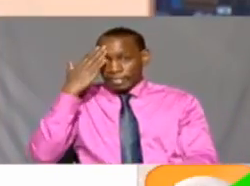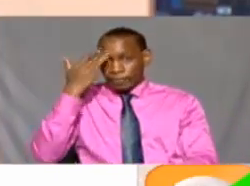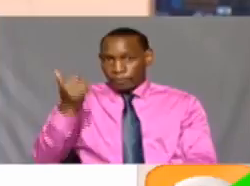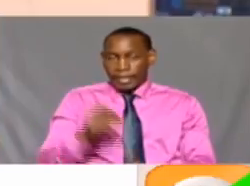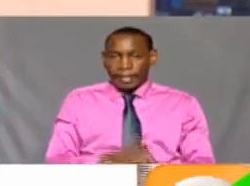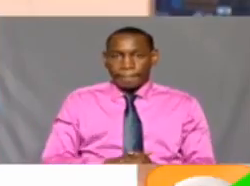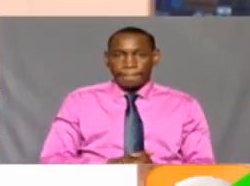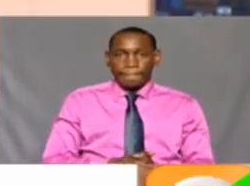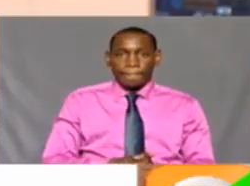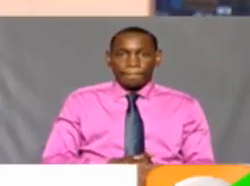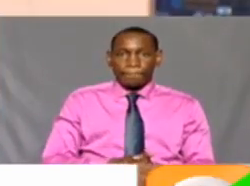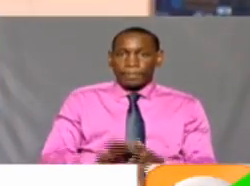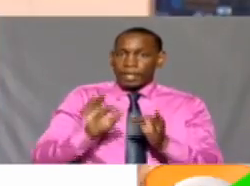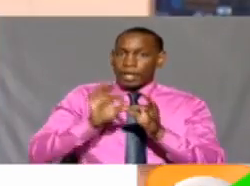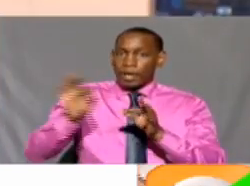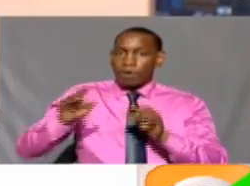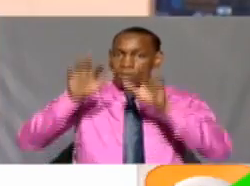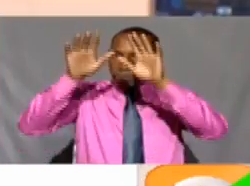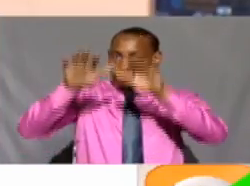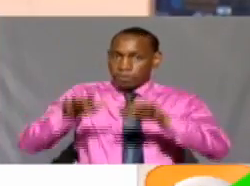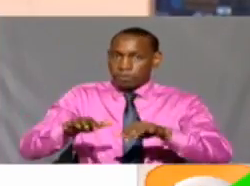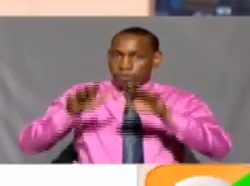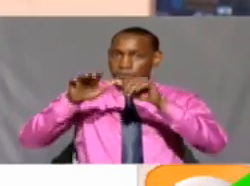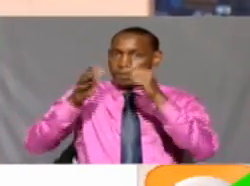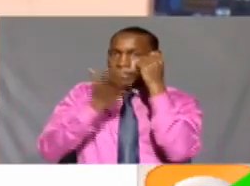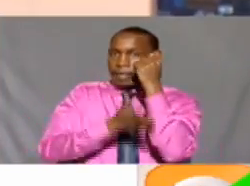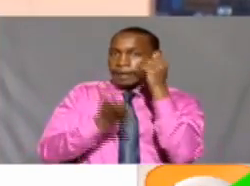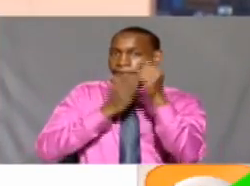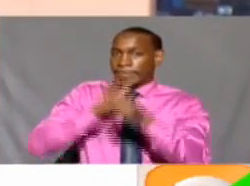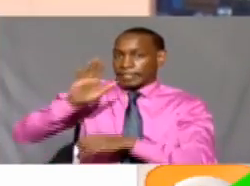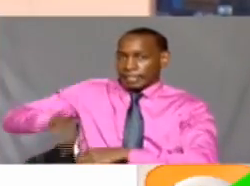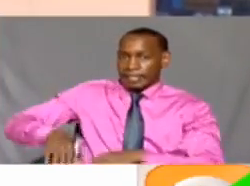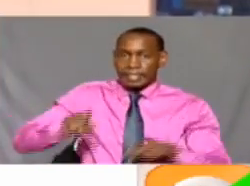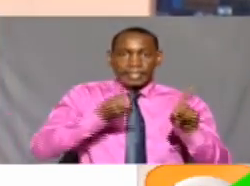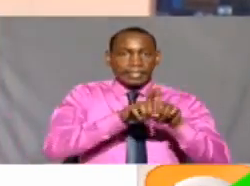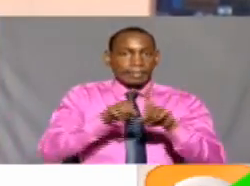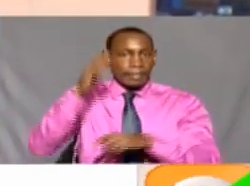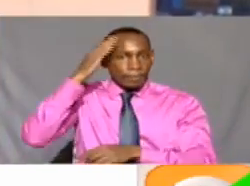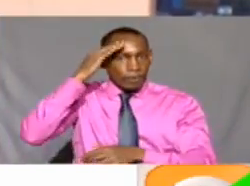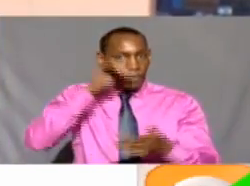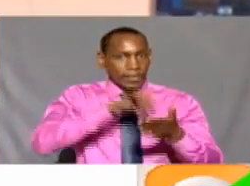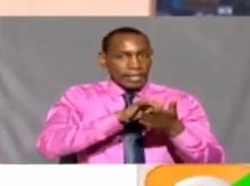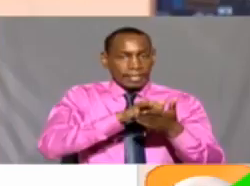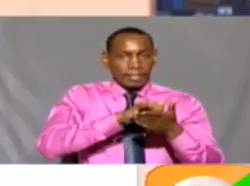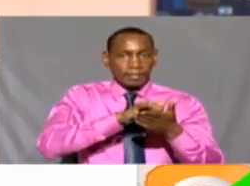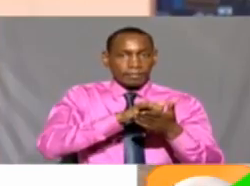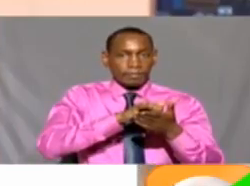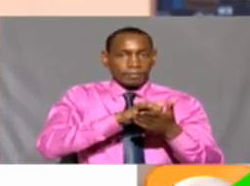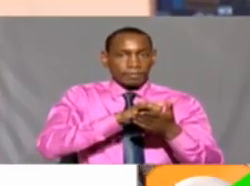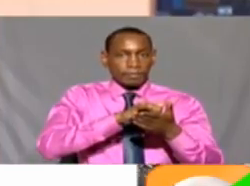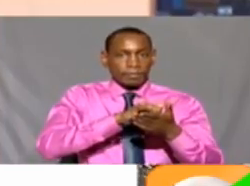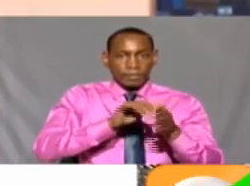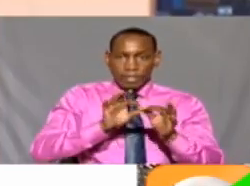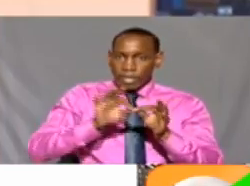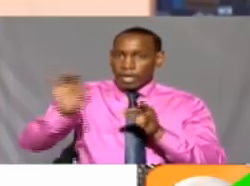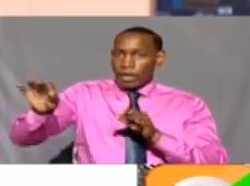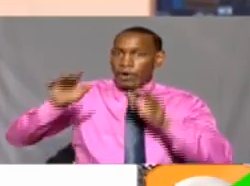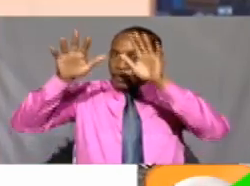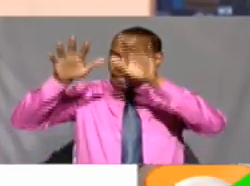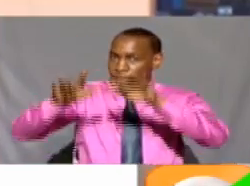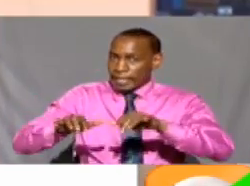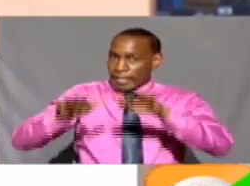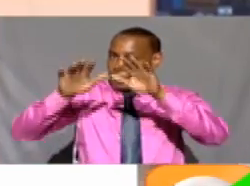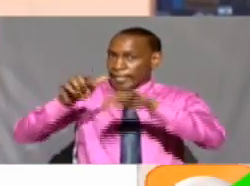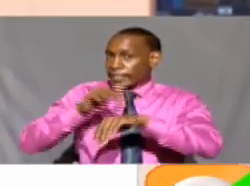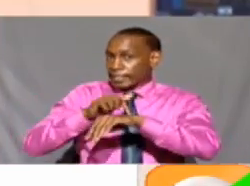of the long rain harvest, the delayed long rain harvest. And we also know that from the long rain season,